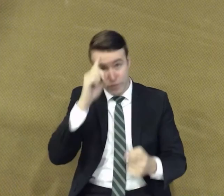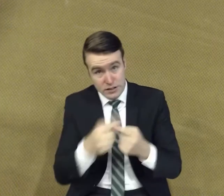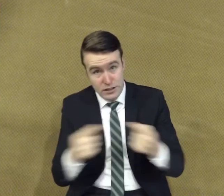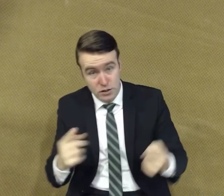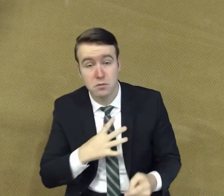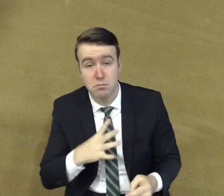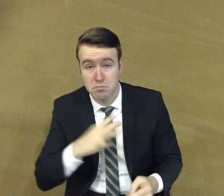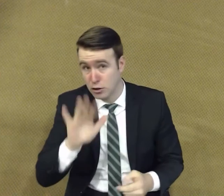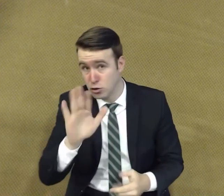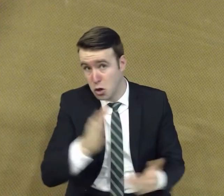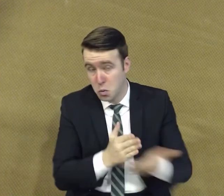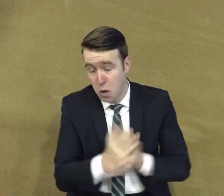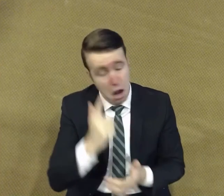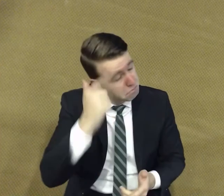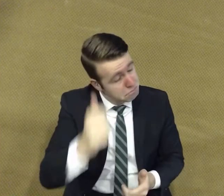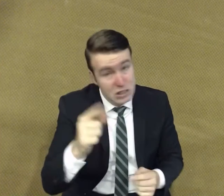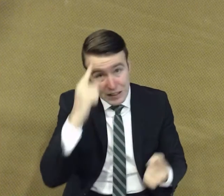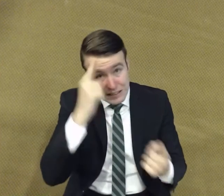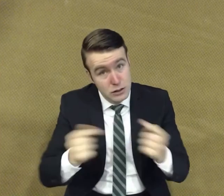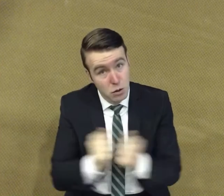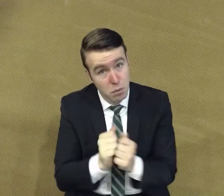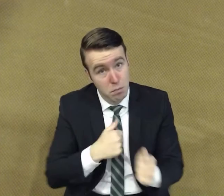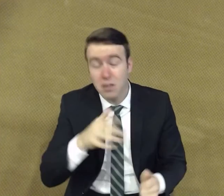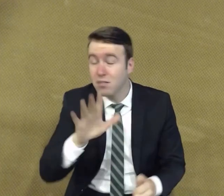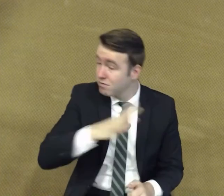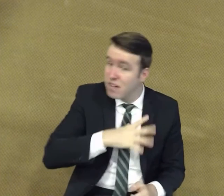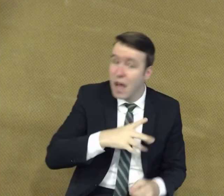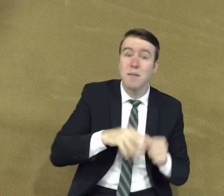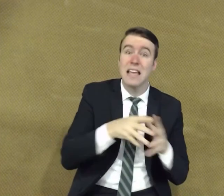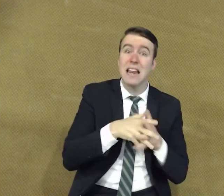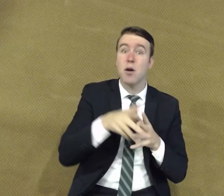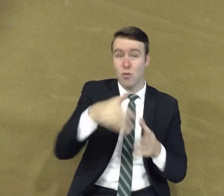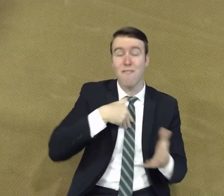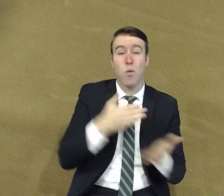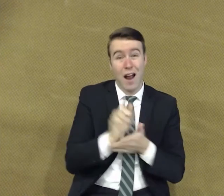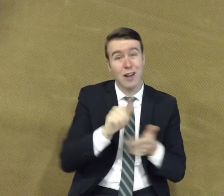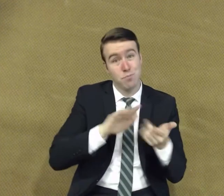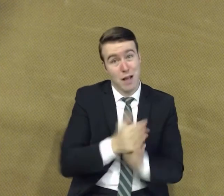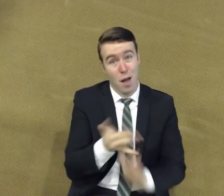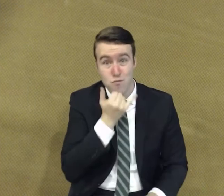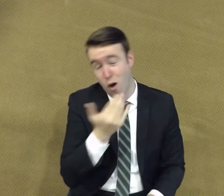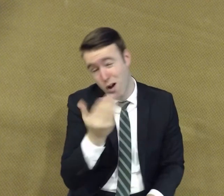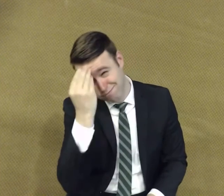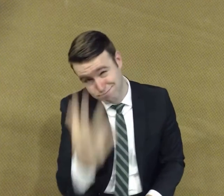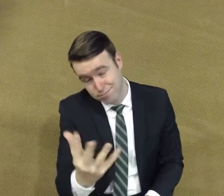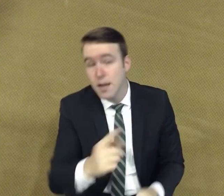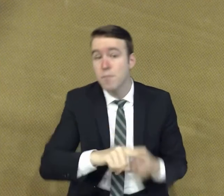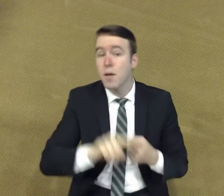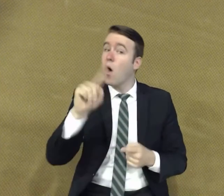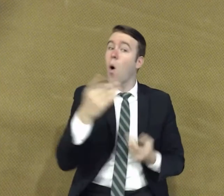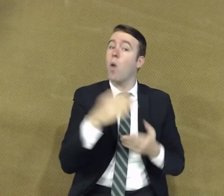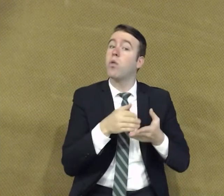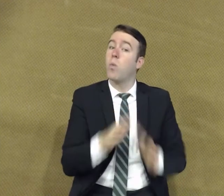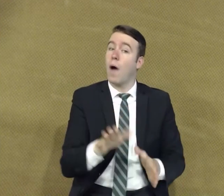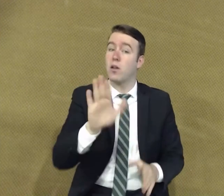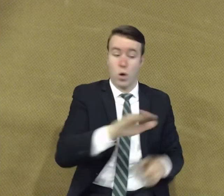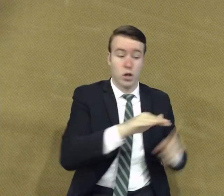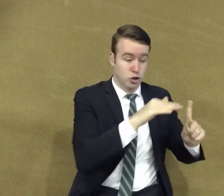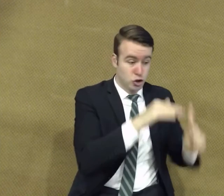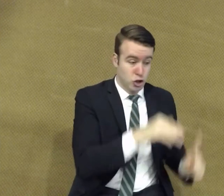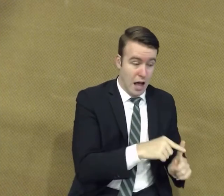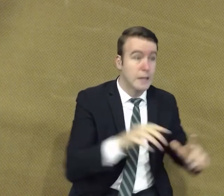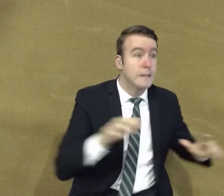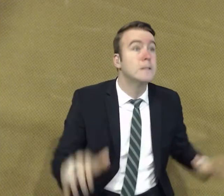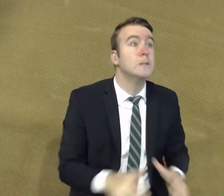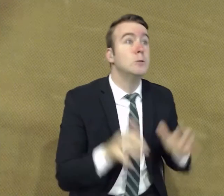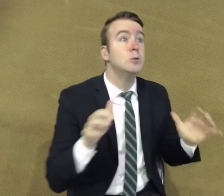disagree today, that's your right. This is America, but you have a right to be wrong. The only way for your child to do the things that carry the